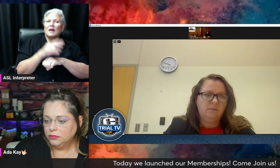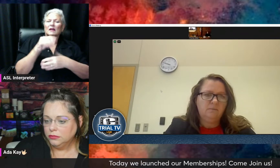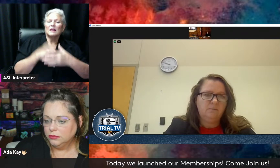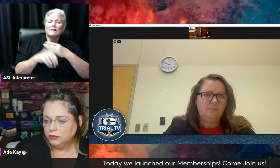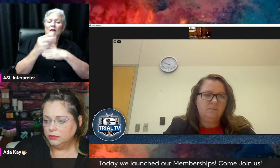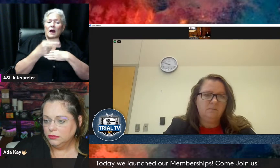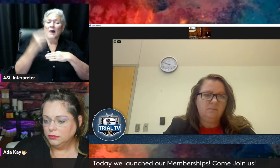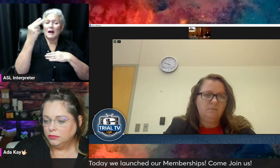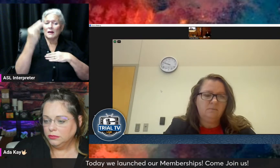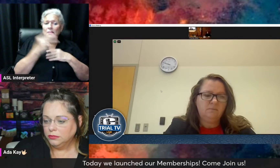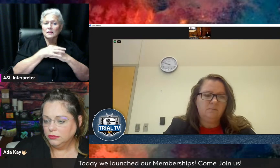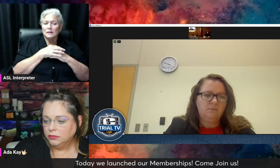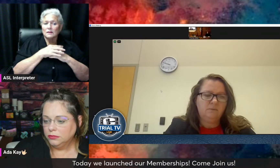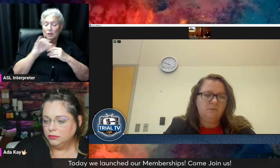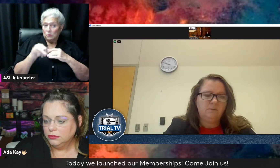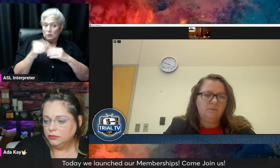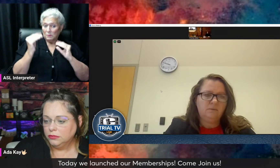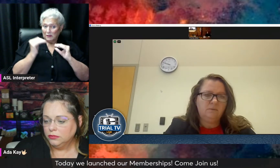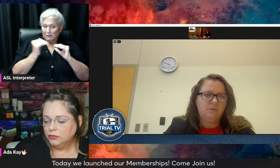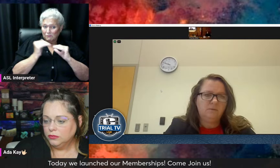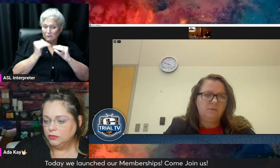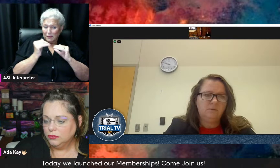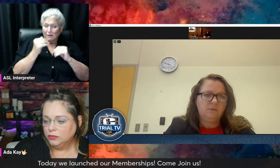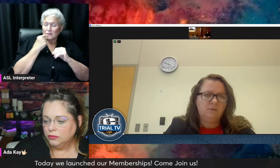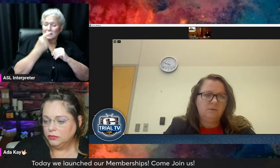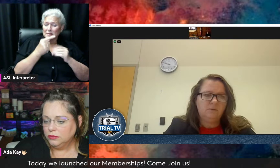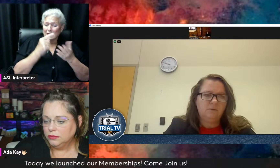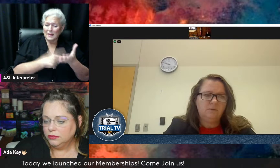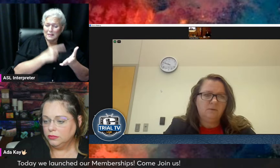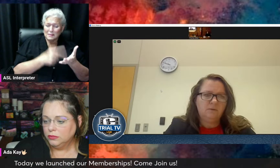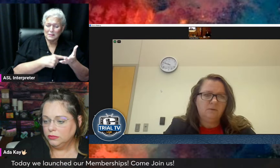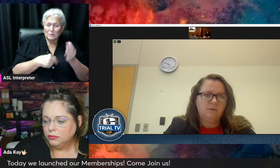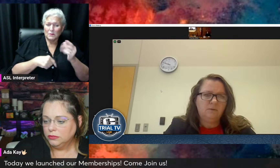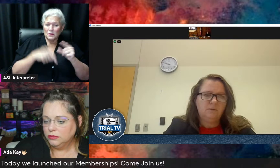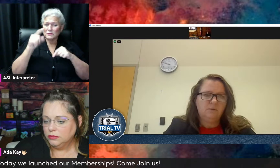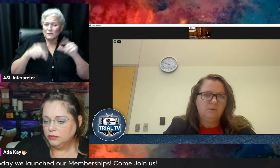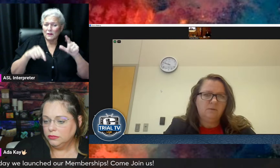Would it be fair to say that some of those variants were lab created